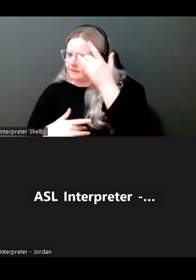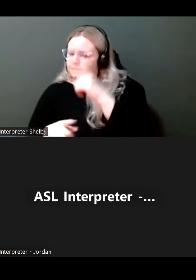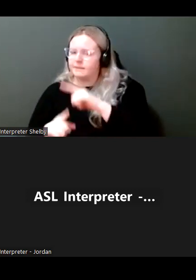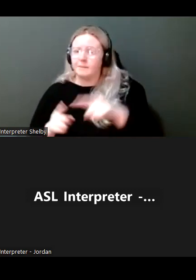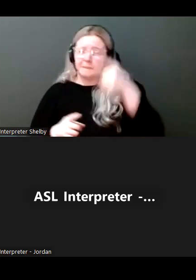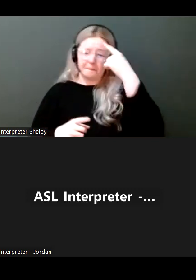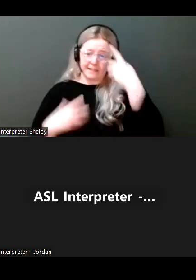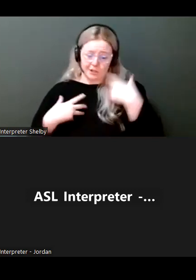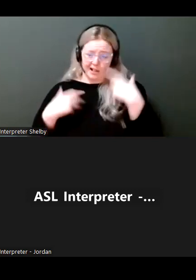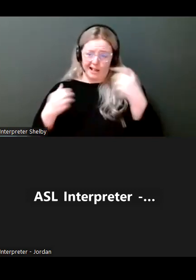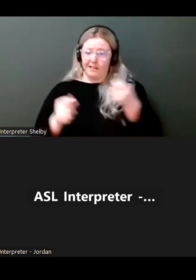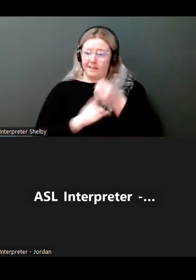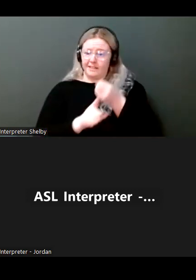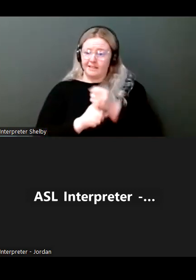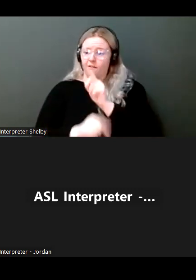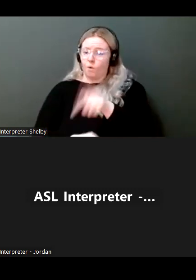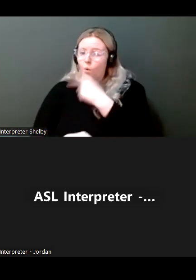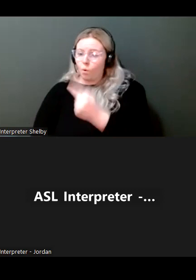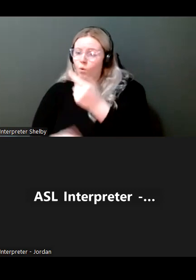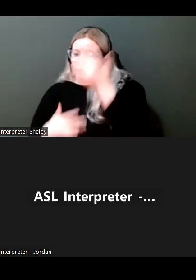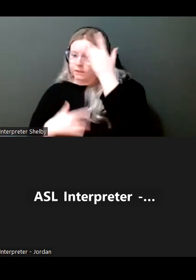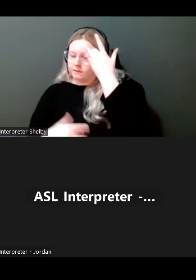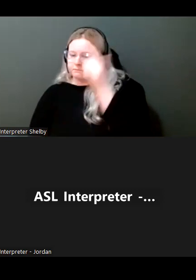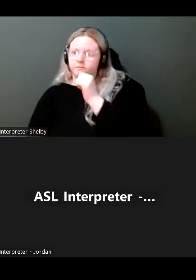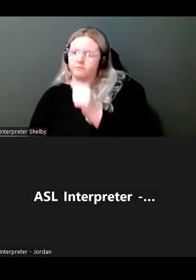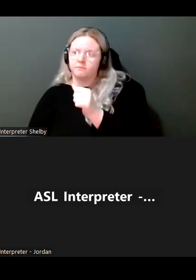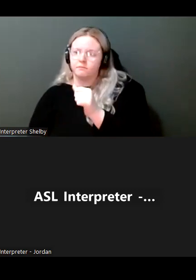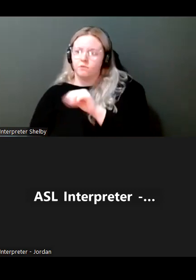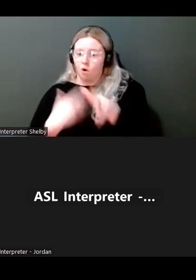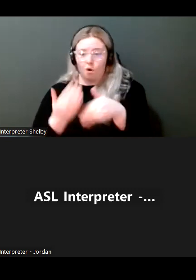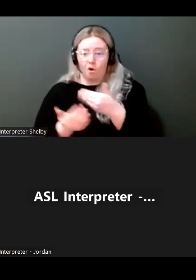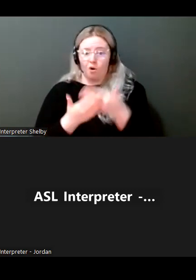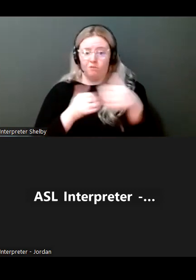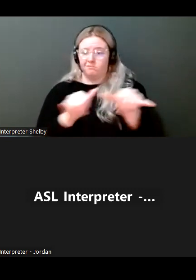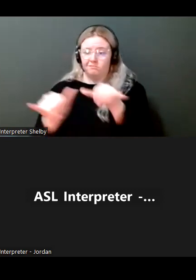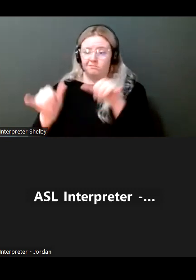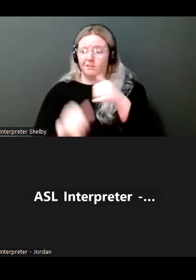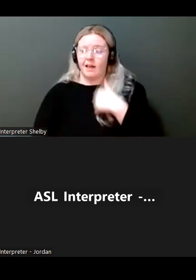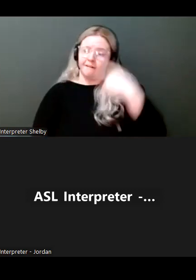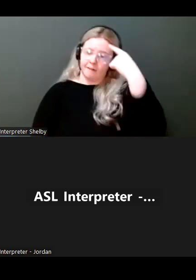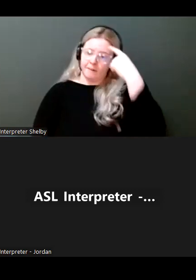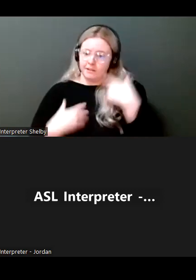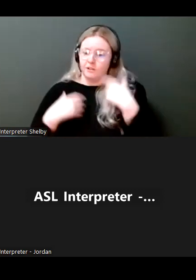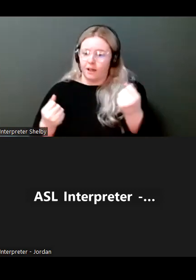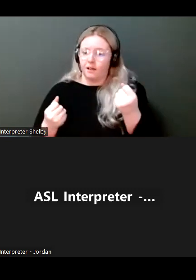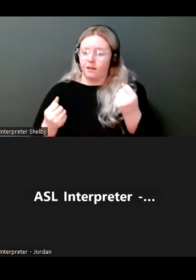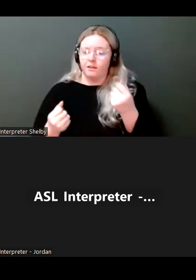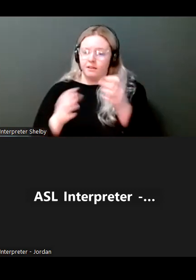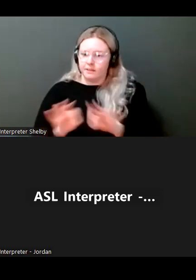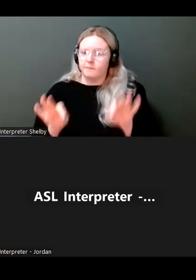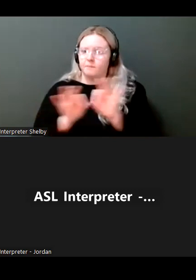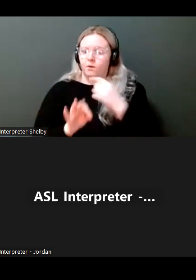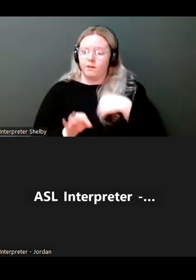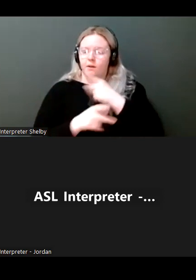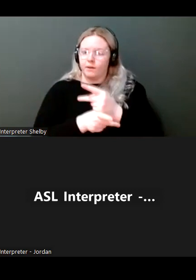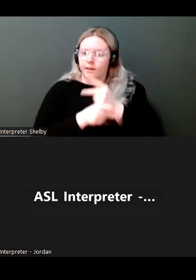than the illness aspect. And we all have mental health, actually, and we all have a role to take care of our own mental